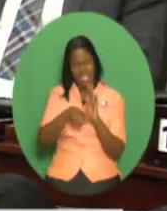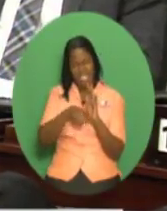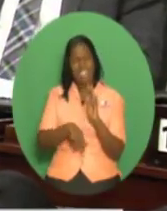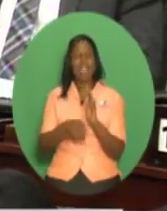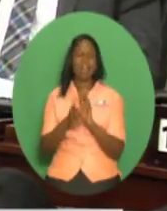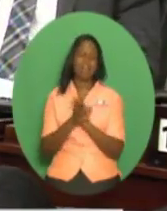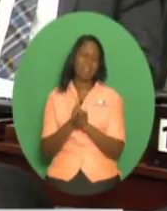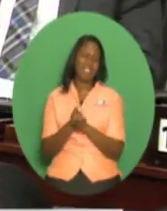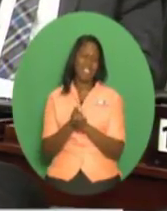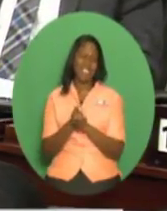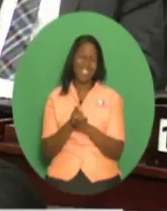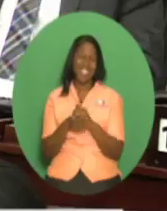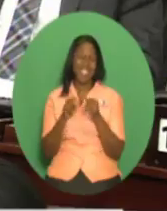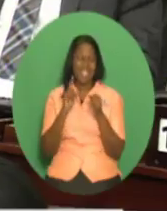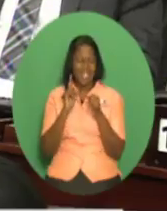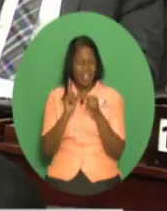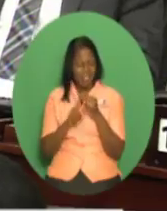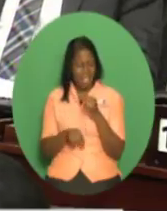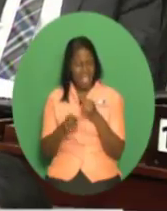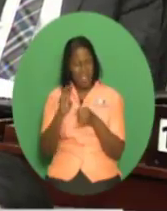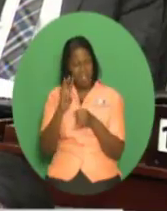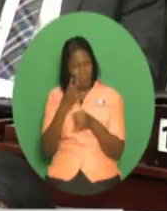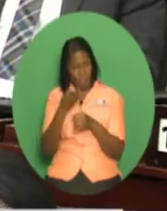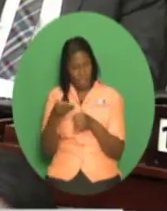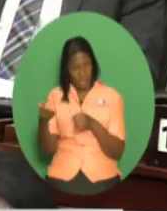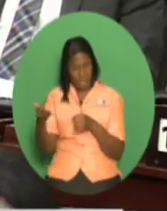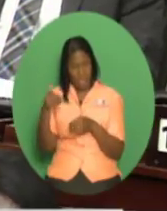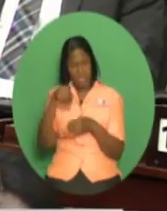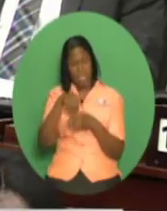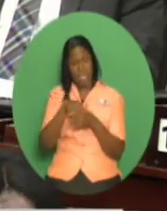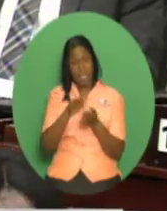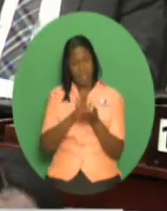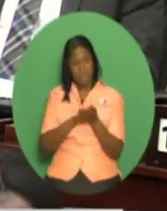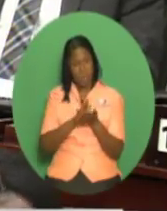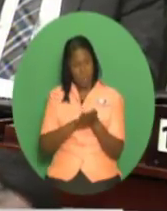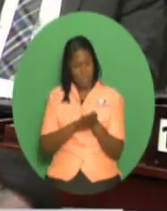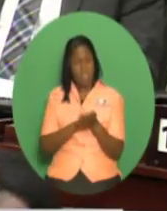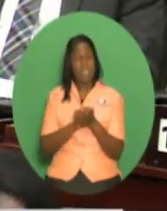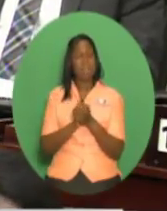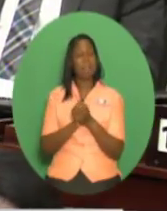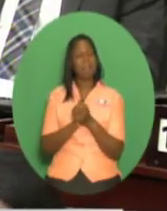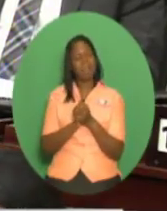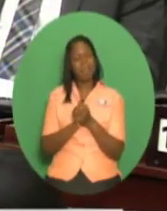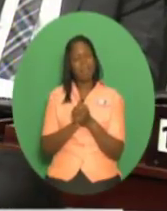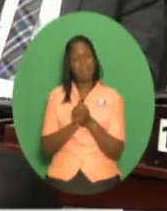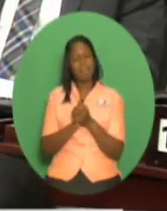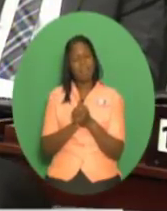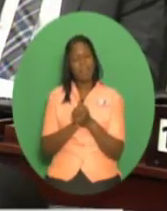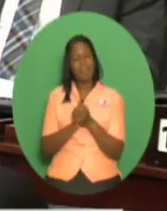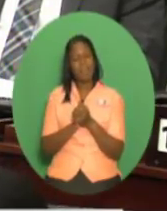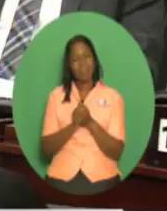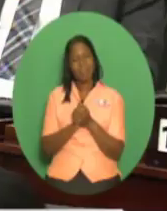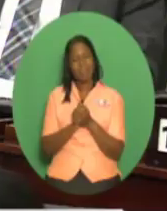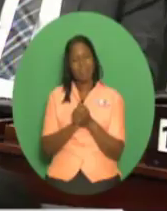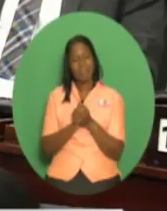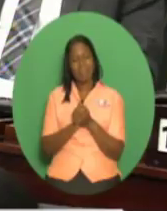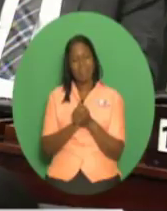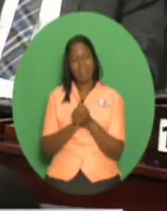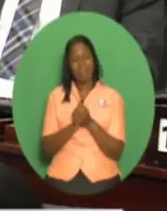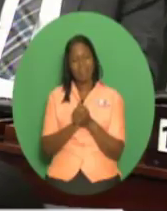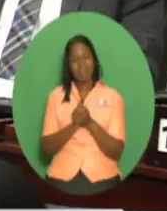And finally, the fourth pillar on which this initiative is based is